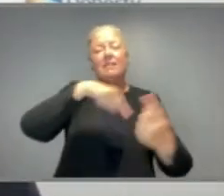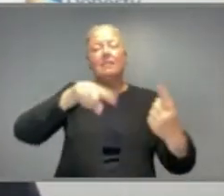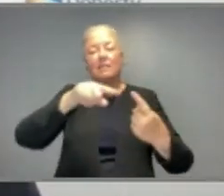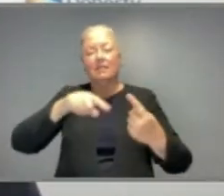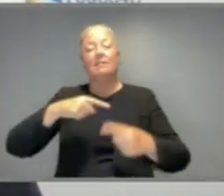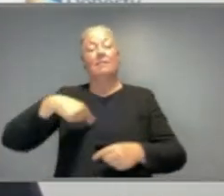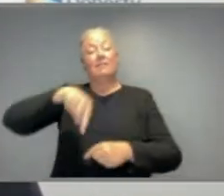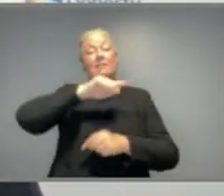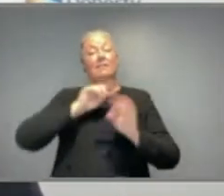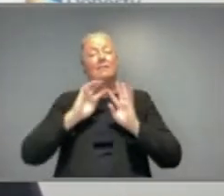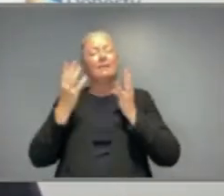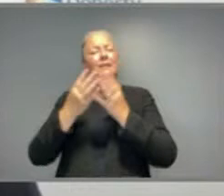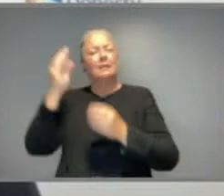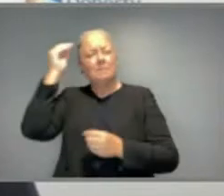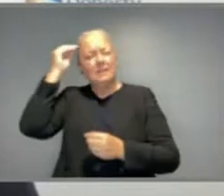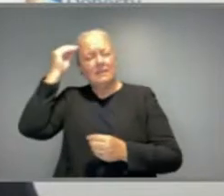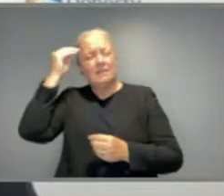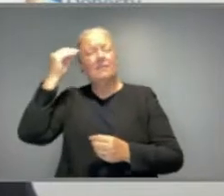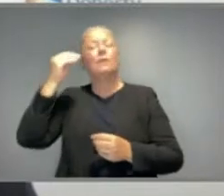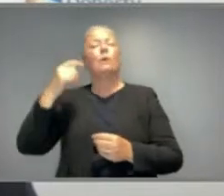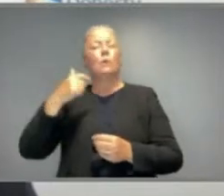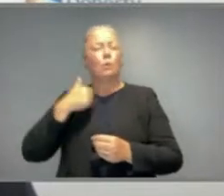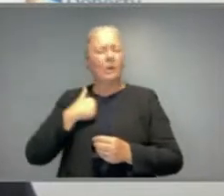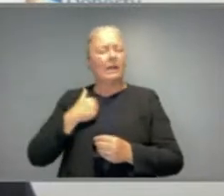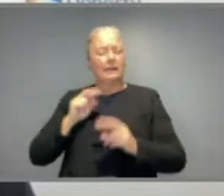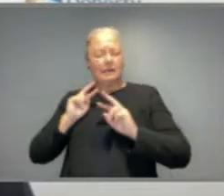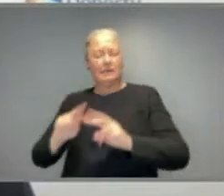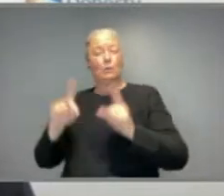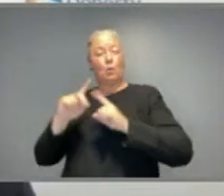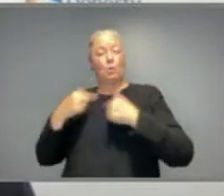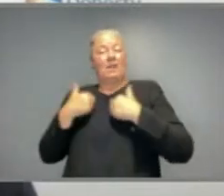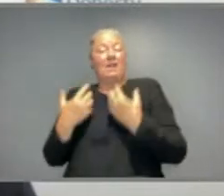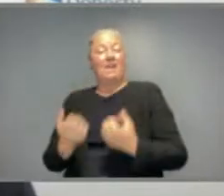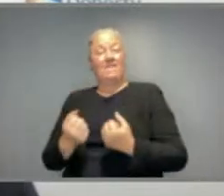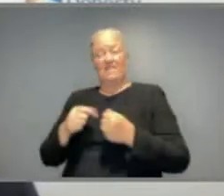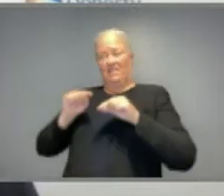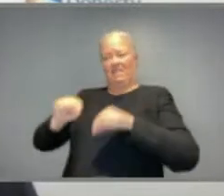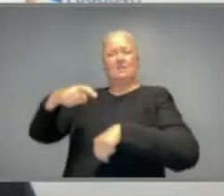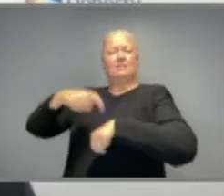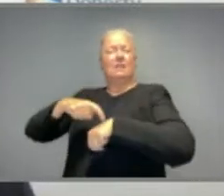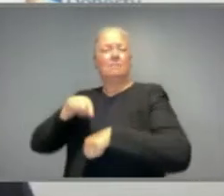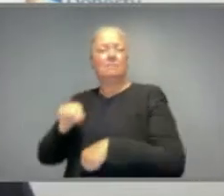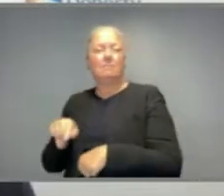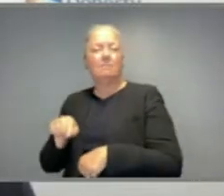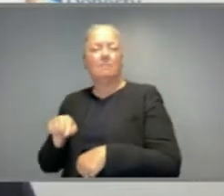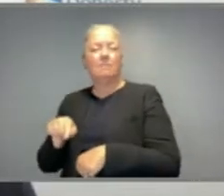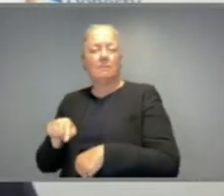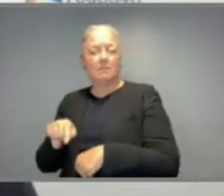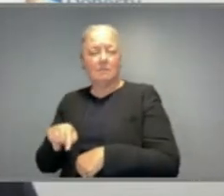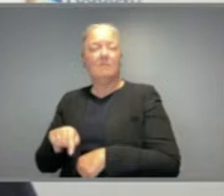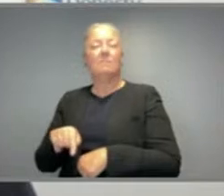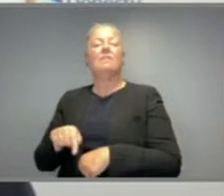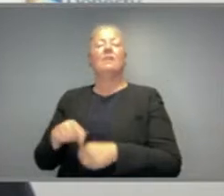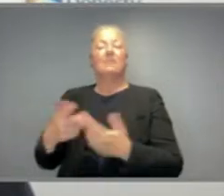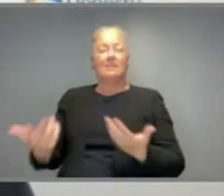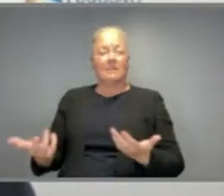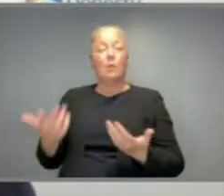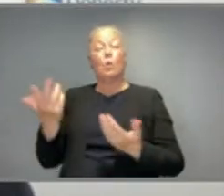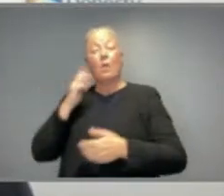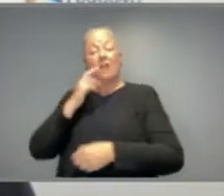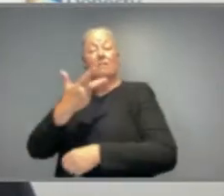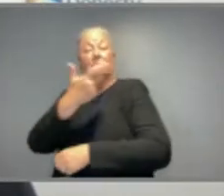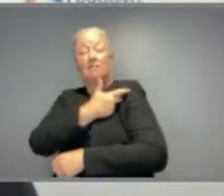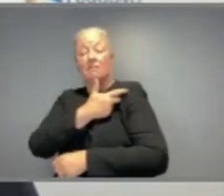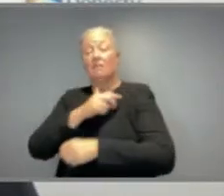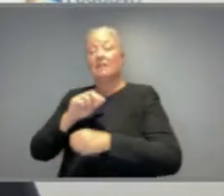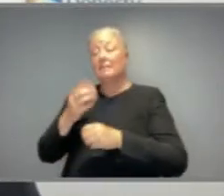to the situation of the time. And we're saying that, the need for targeted vaccine coverage and enhanced vaccine coverage in some groups,